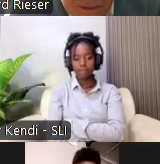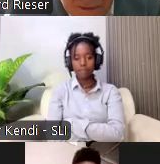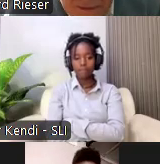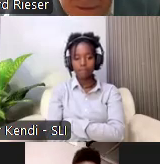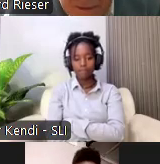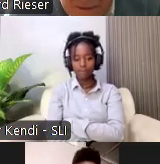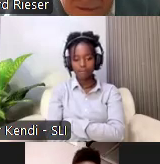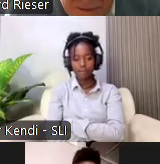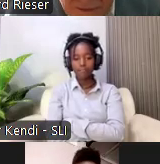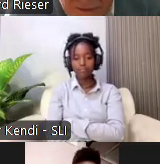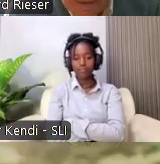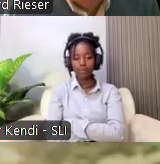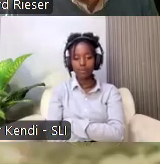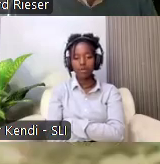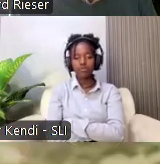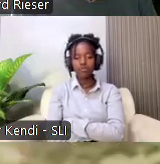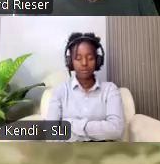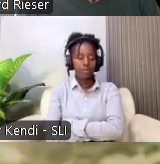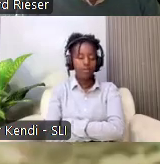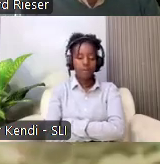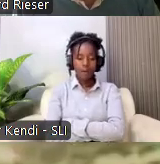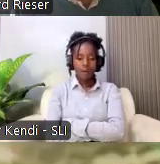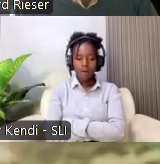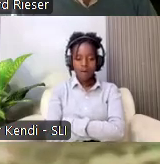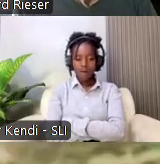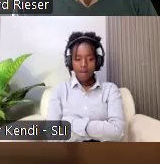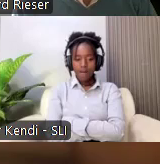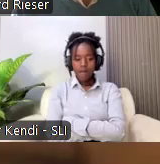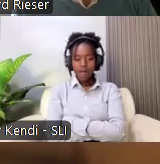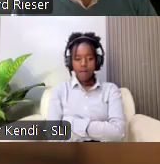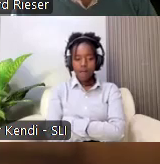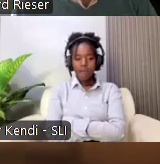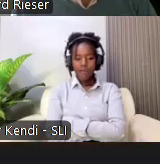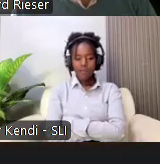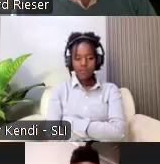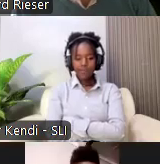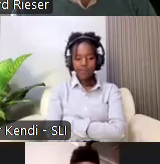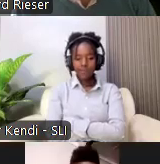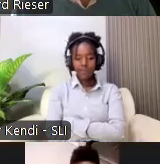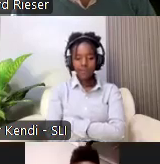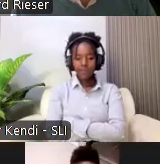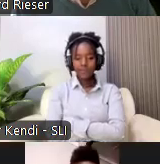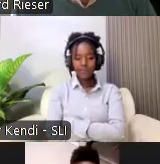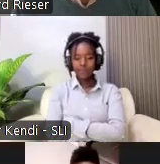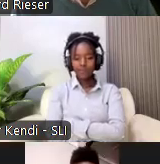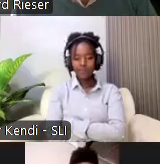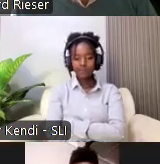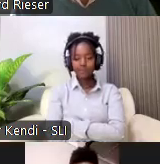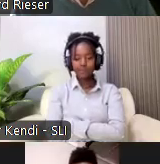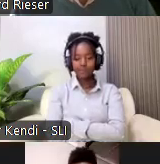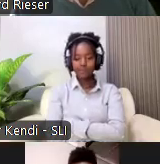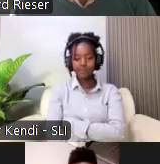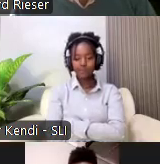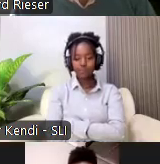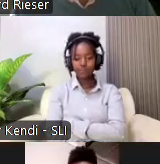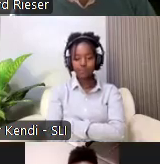disabled people who face prejudice and stereotypes every day. But this is precisely why we are here today, to change